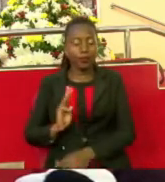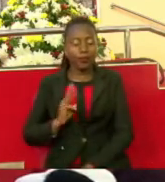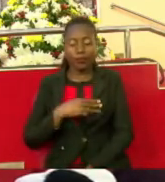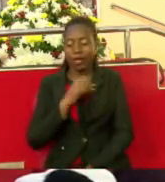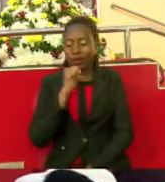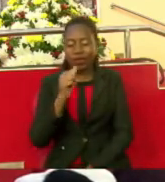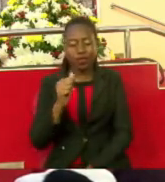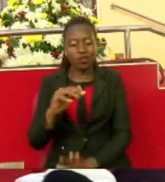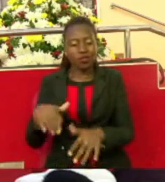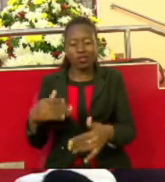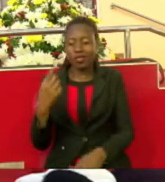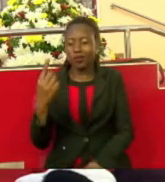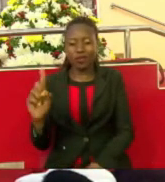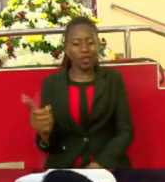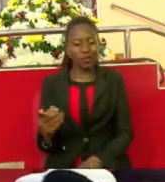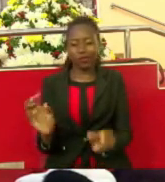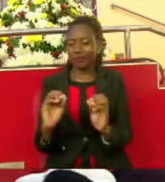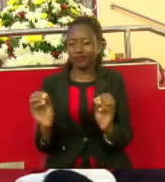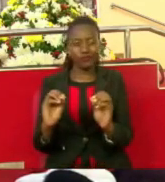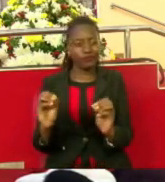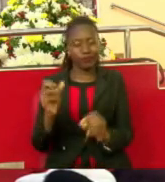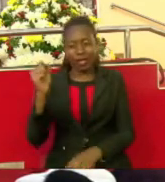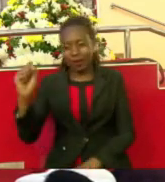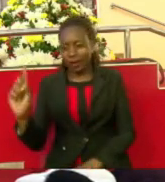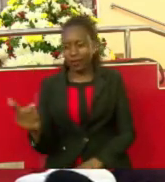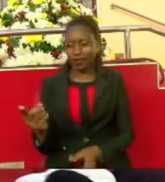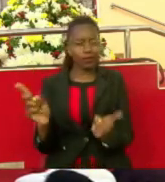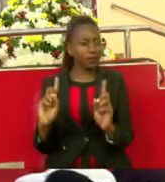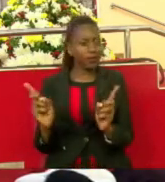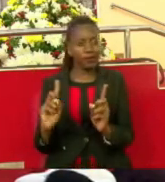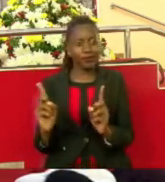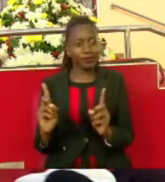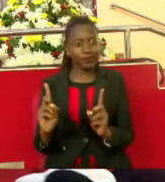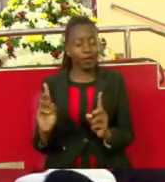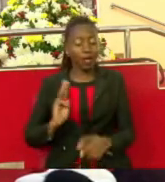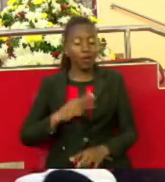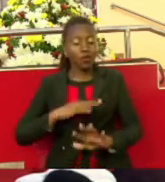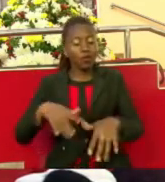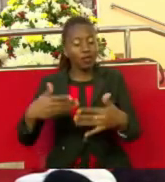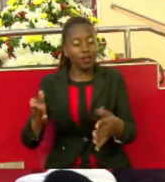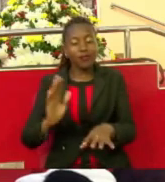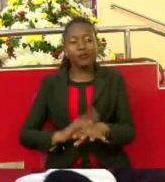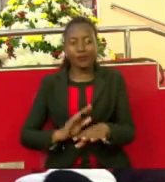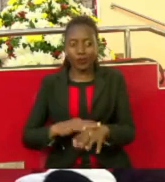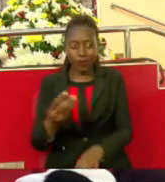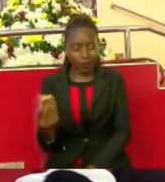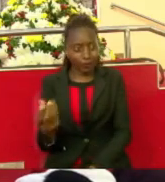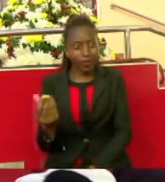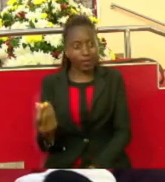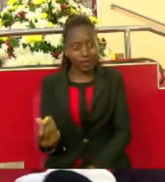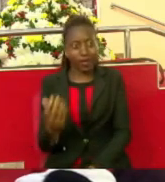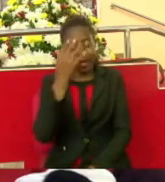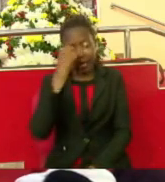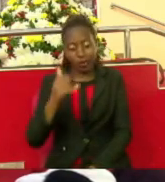We don't give 1,000. We don't give 5,000. We give money. And that is how those big schools have